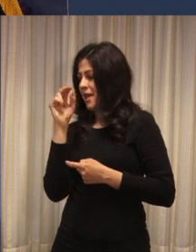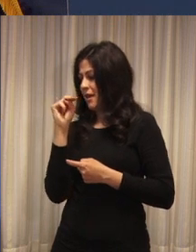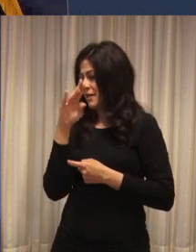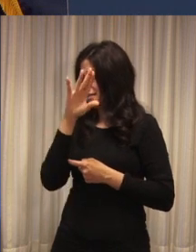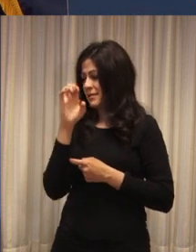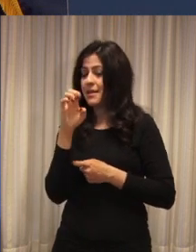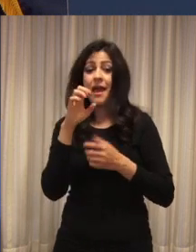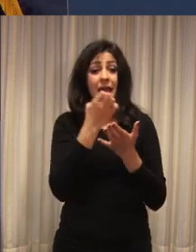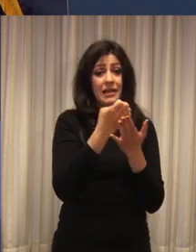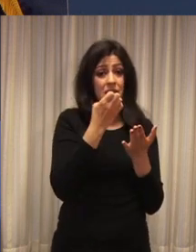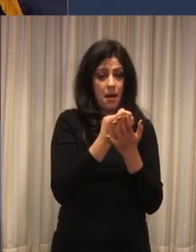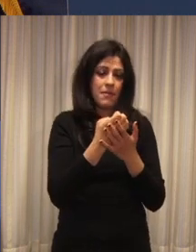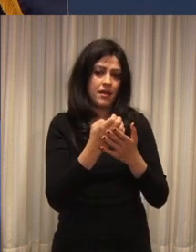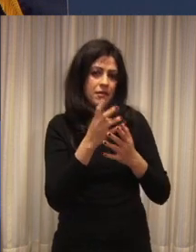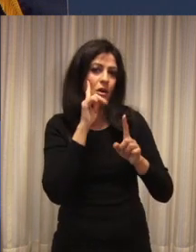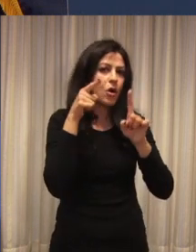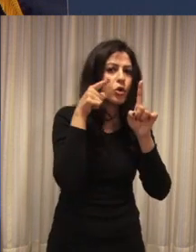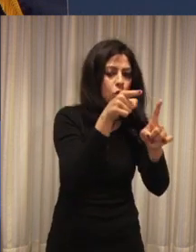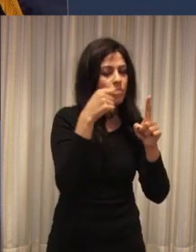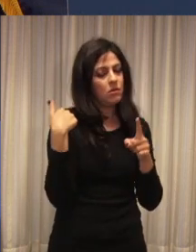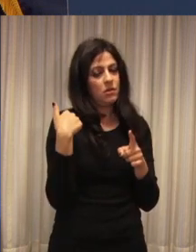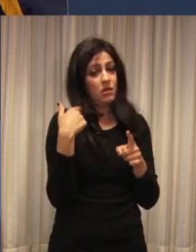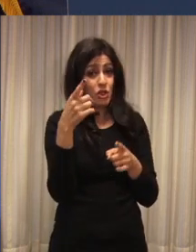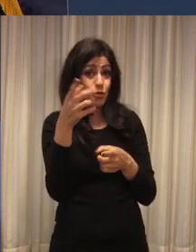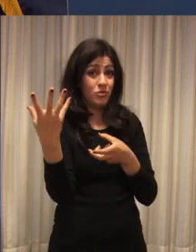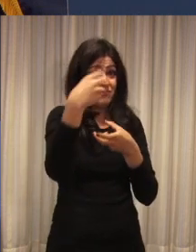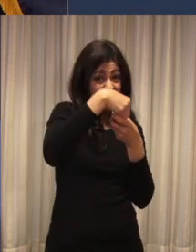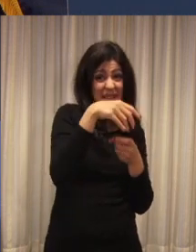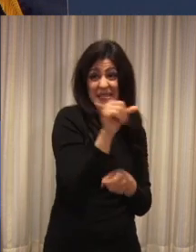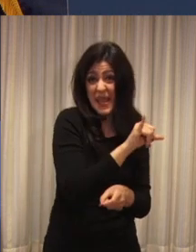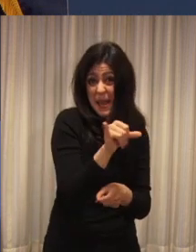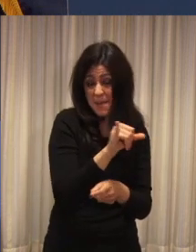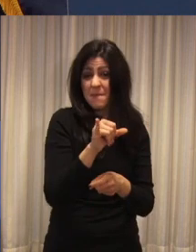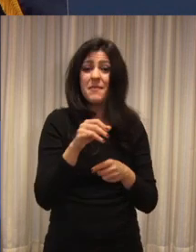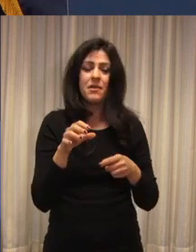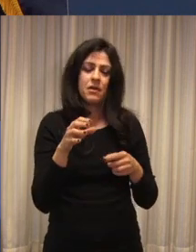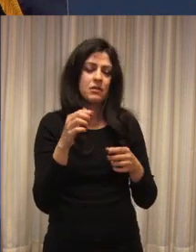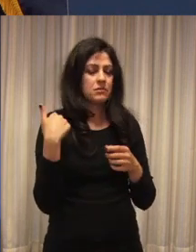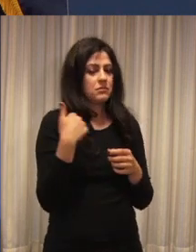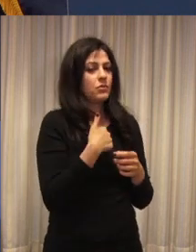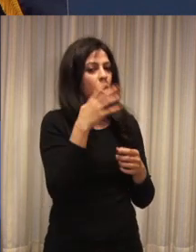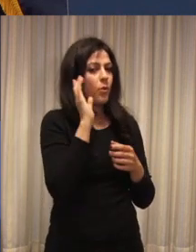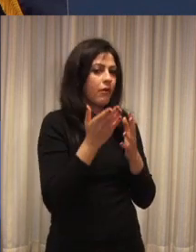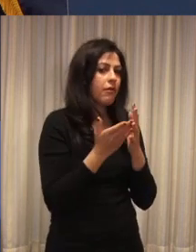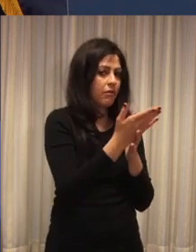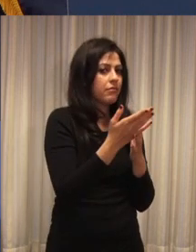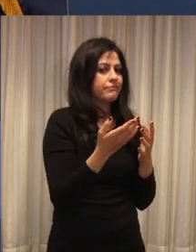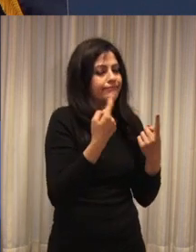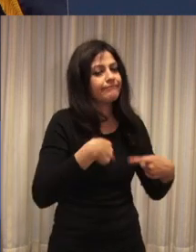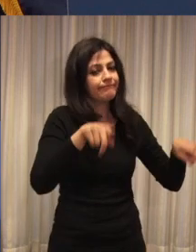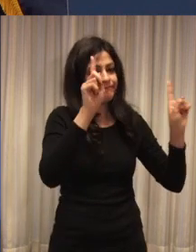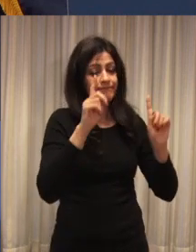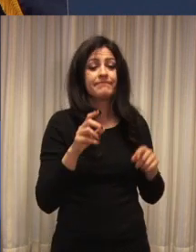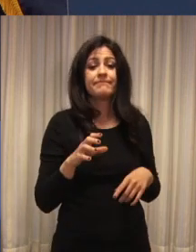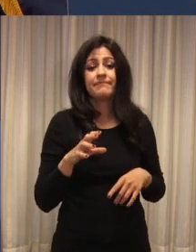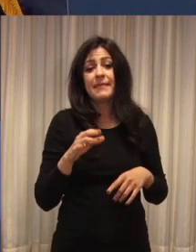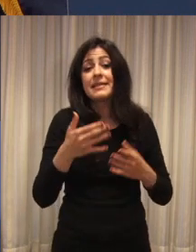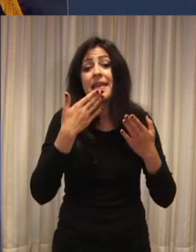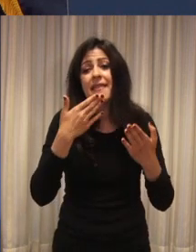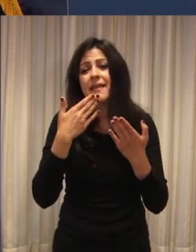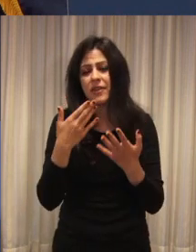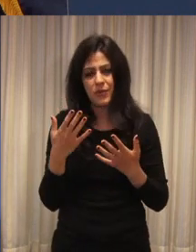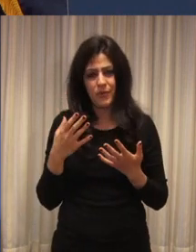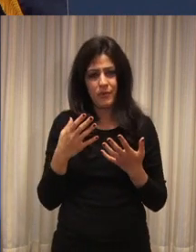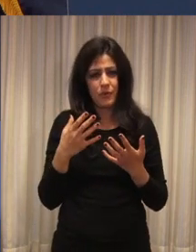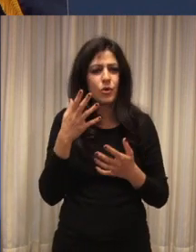be okay and we are going to get through this. That is in large thanks to a whole host of